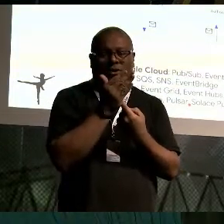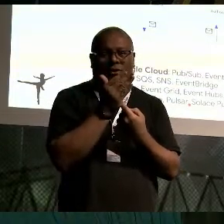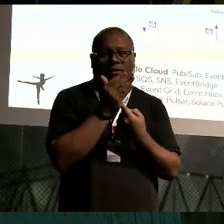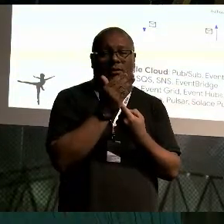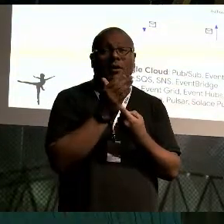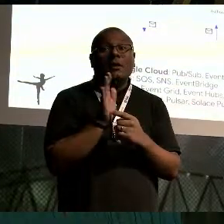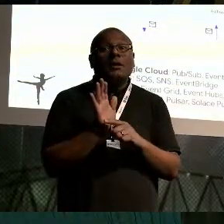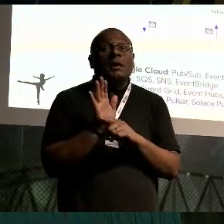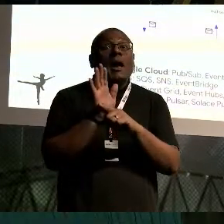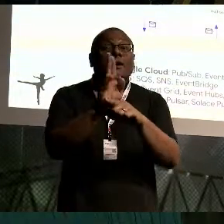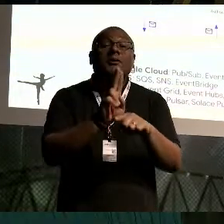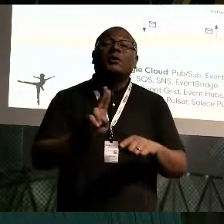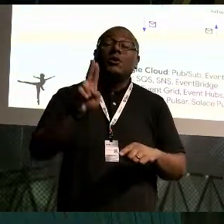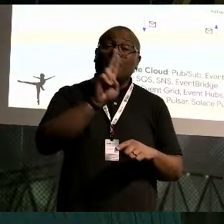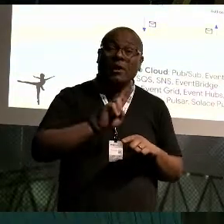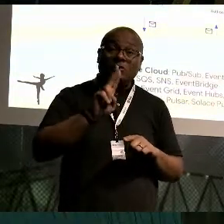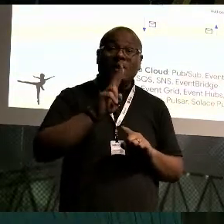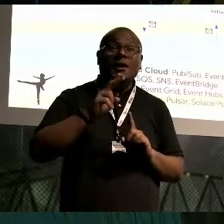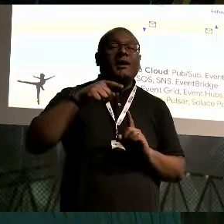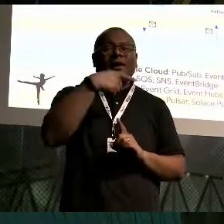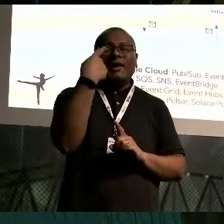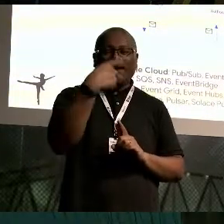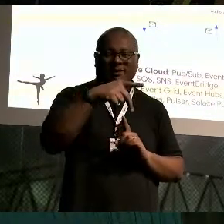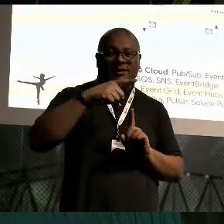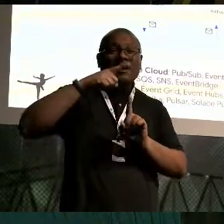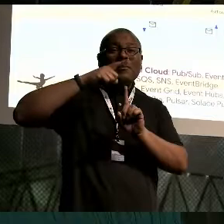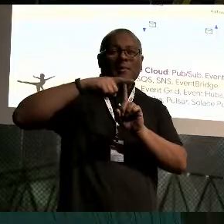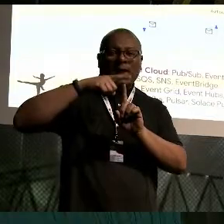that helps you to use event-driven architectures.